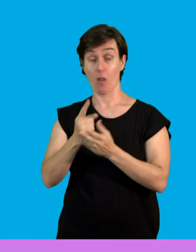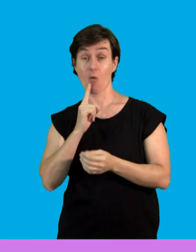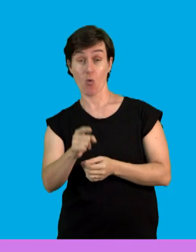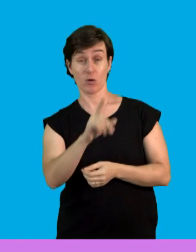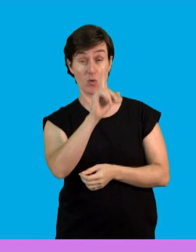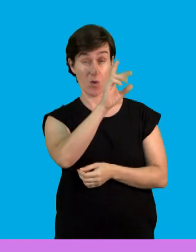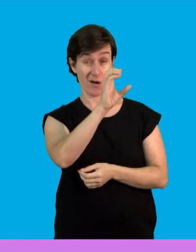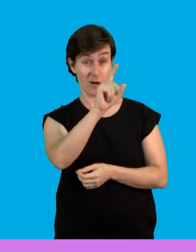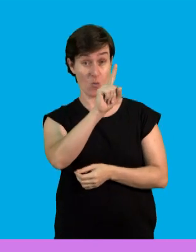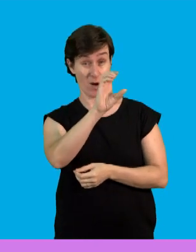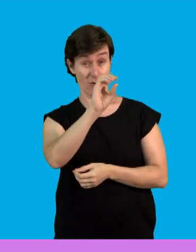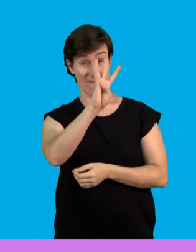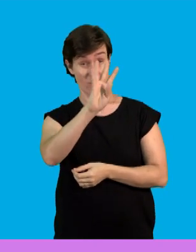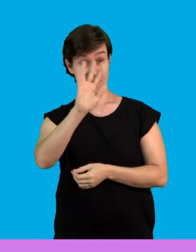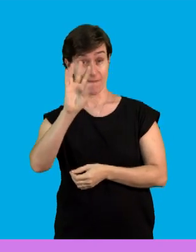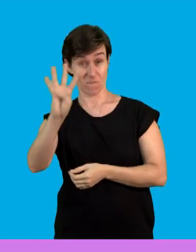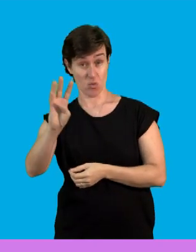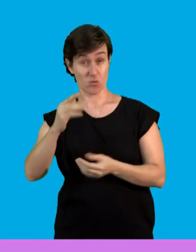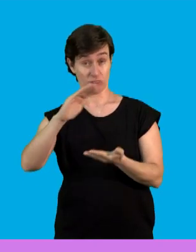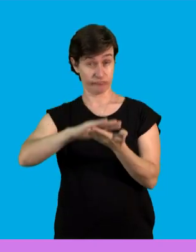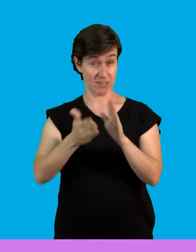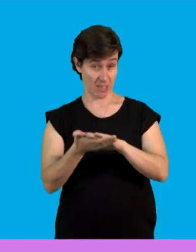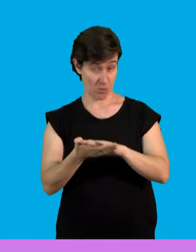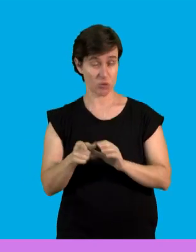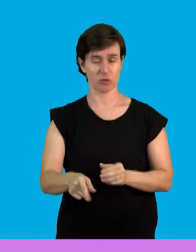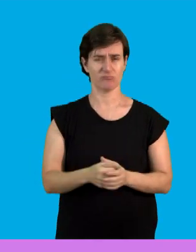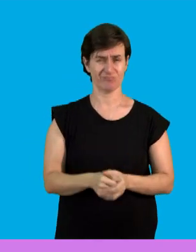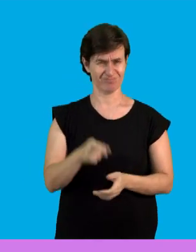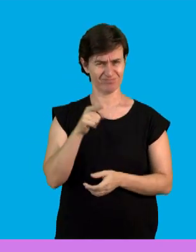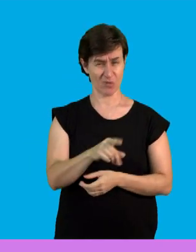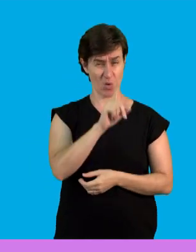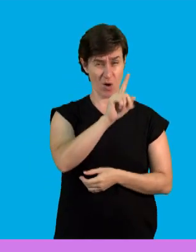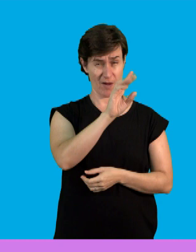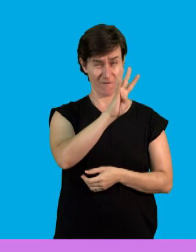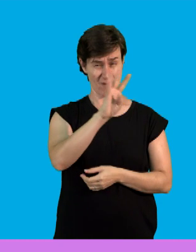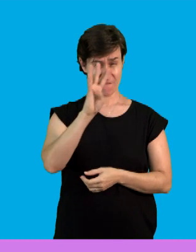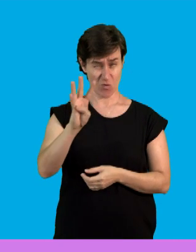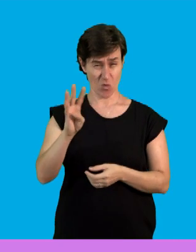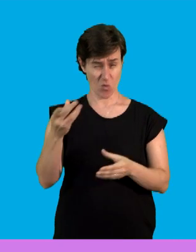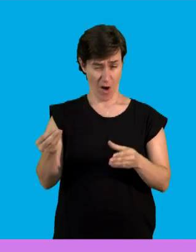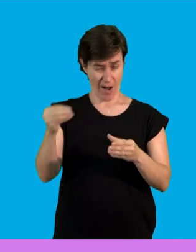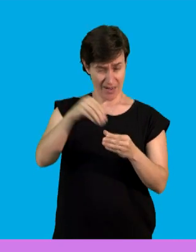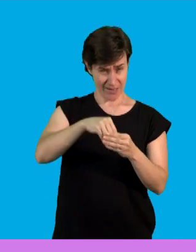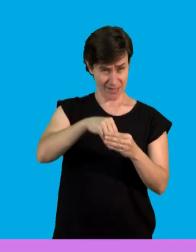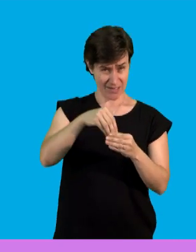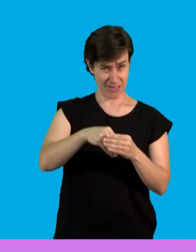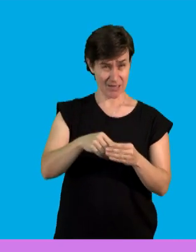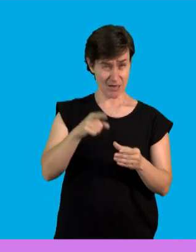containers. They receive an order from a local school for 144 sandwiches.